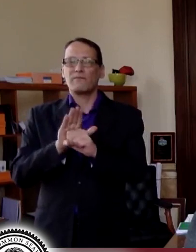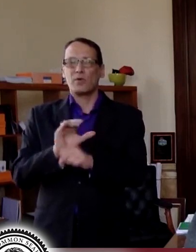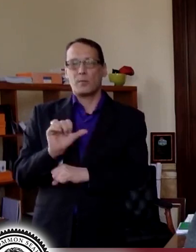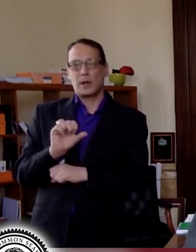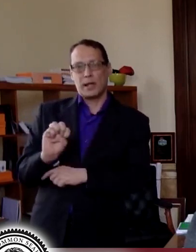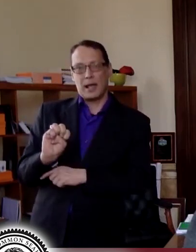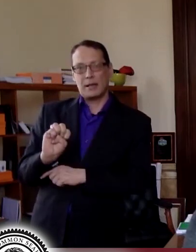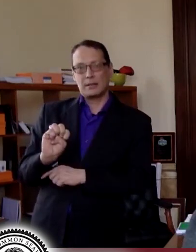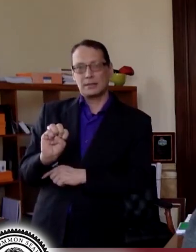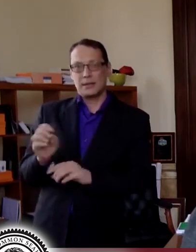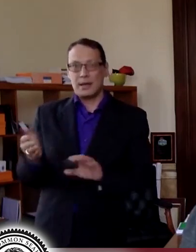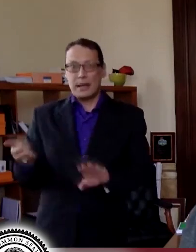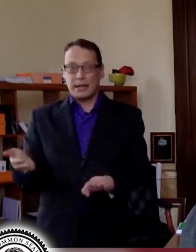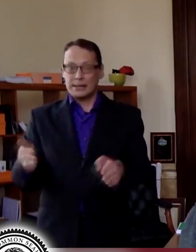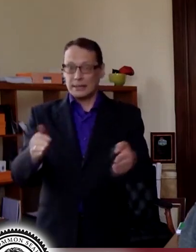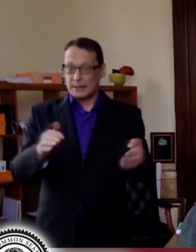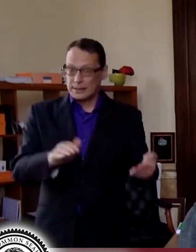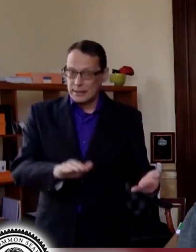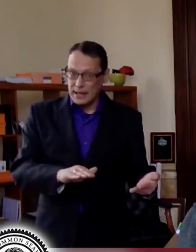numbers of deaths,